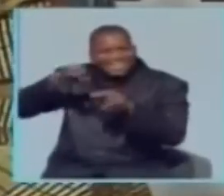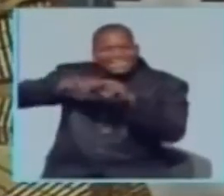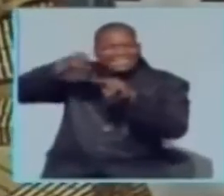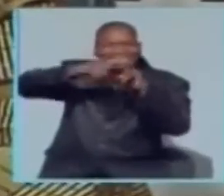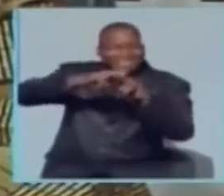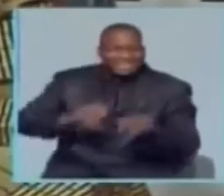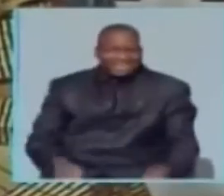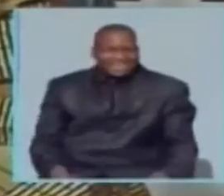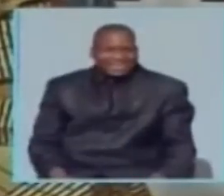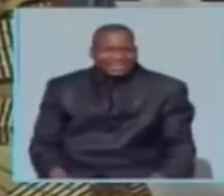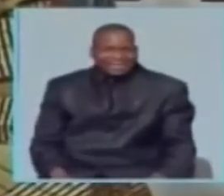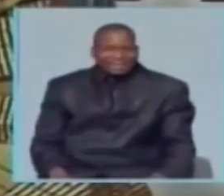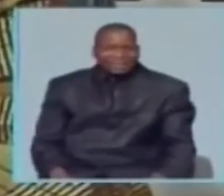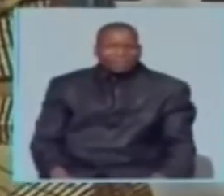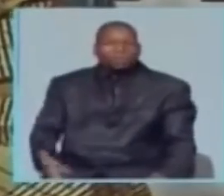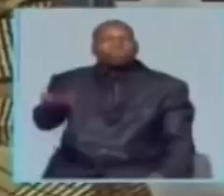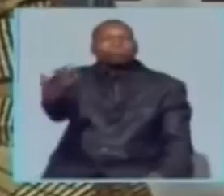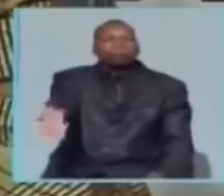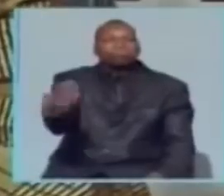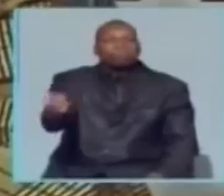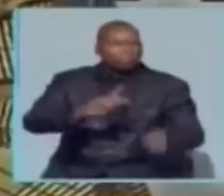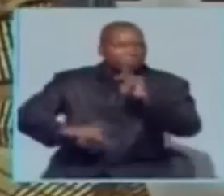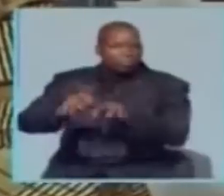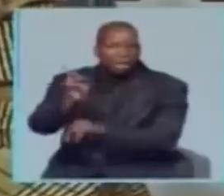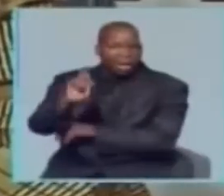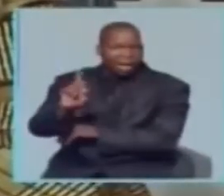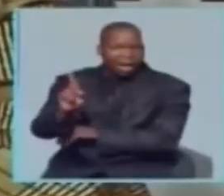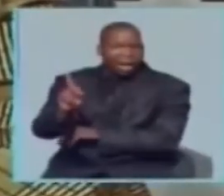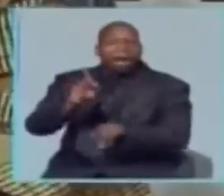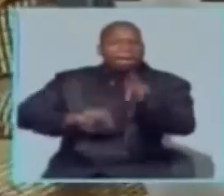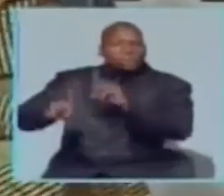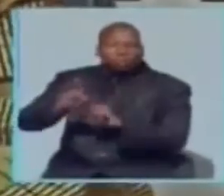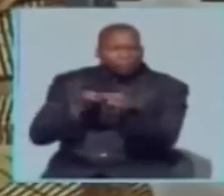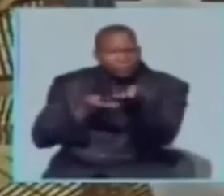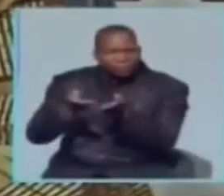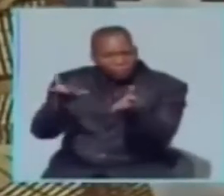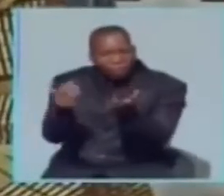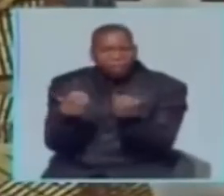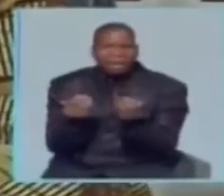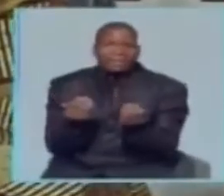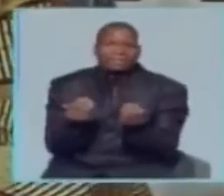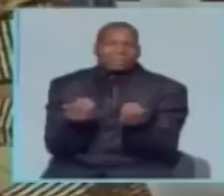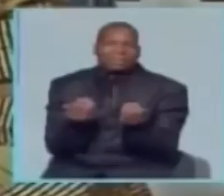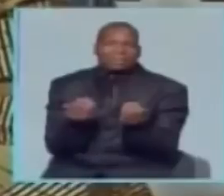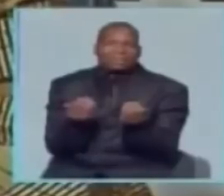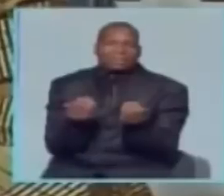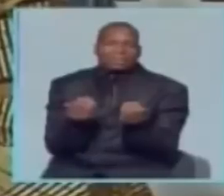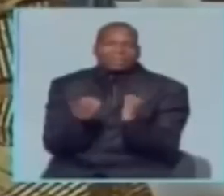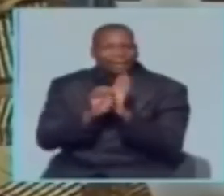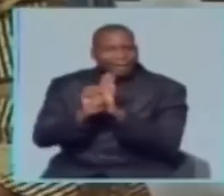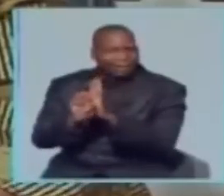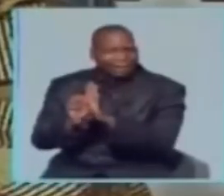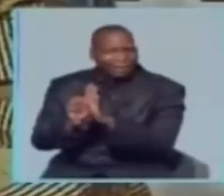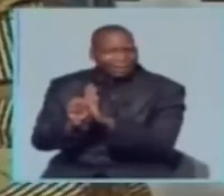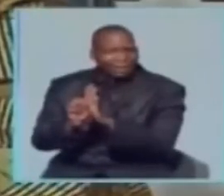the citizens for granted. The citizens want a service. This is what they want. For example,